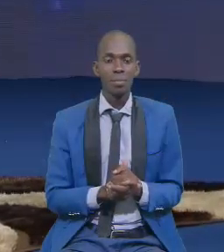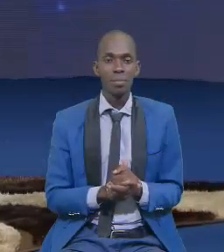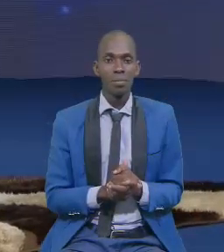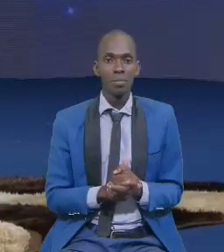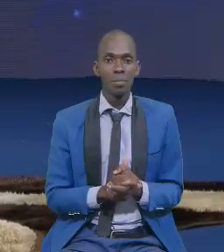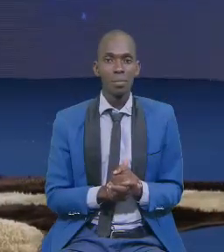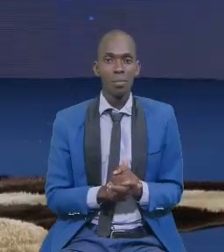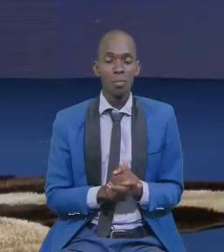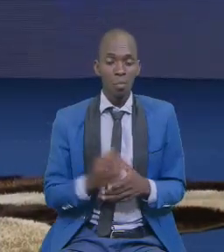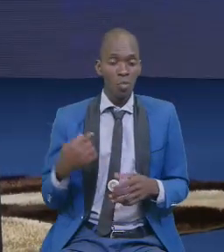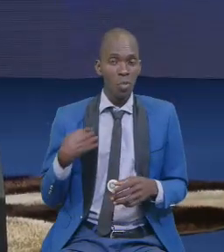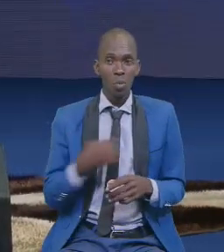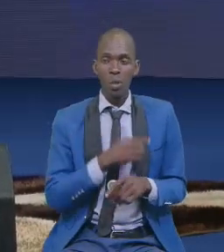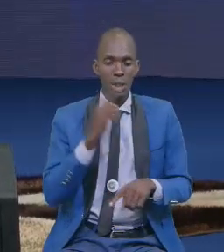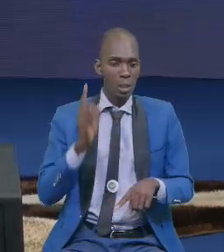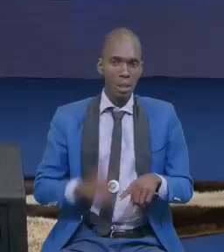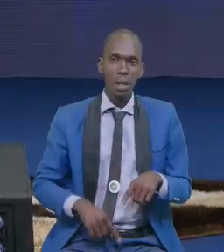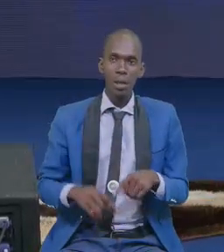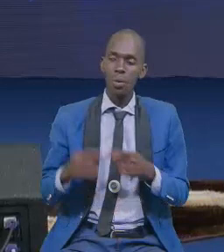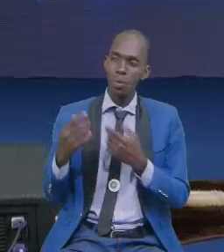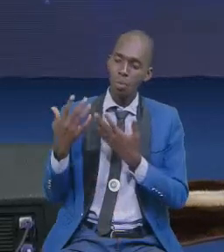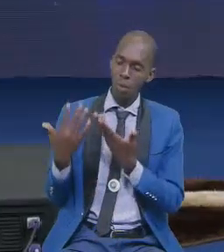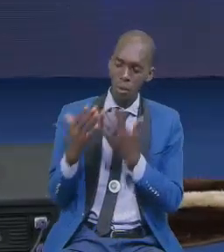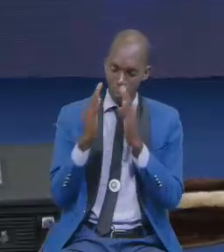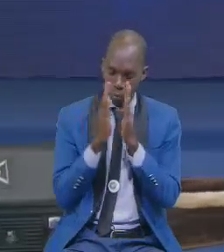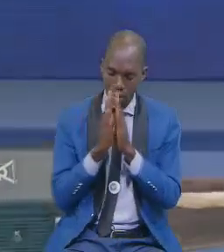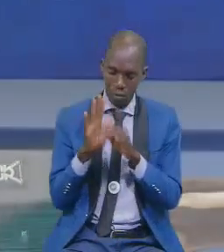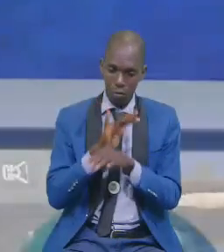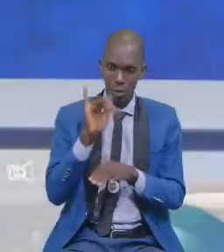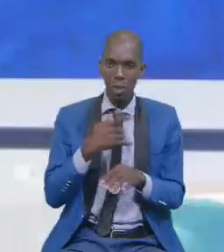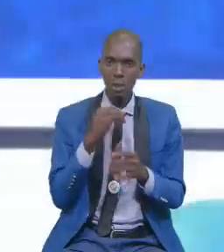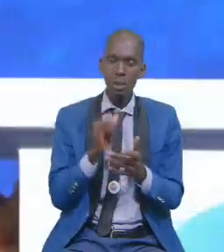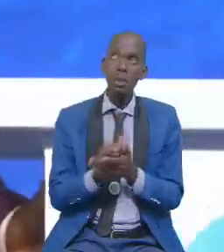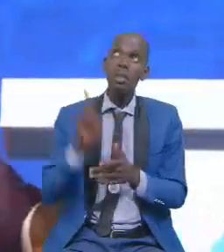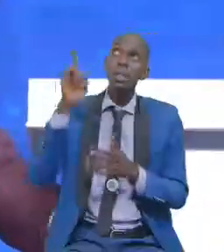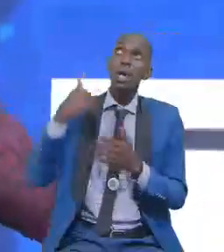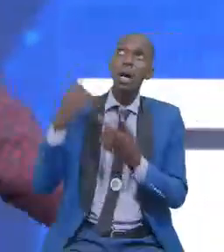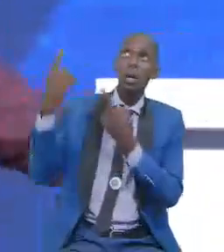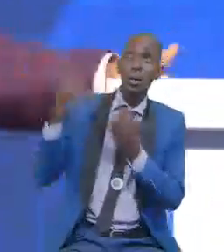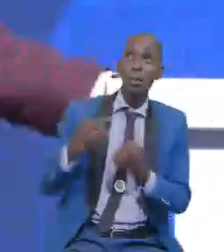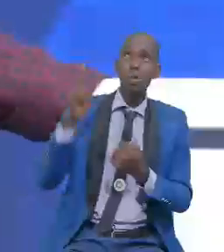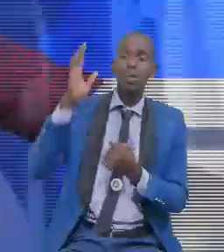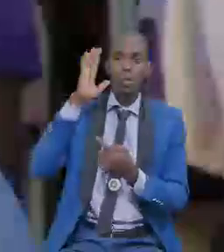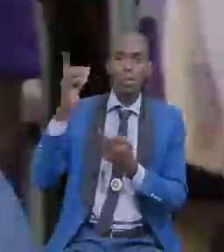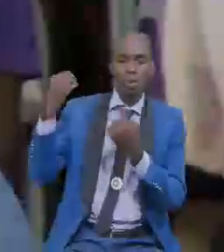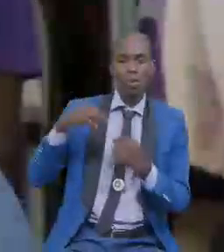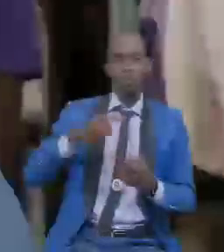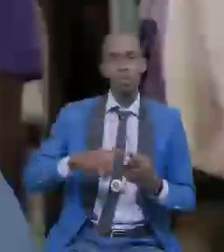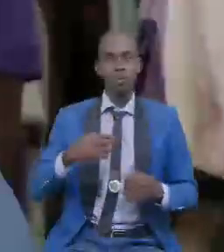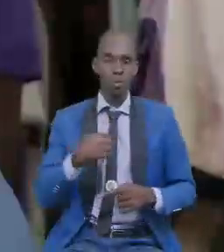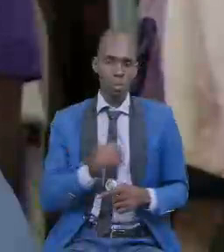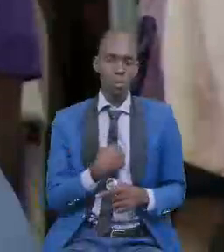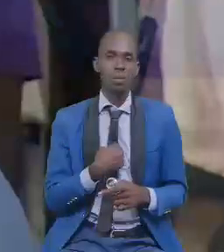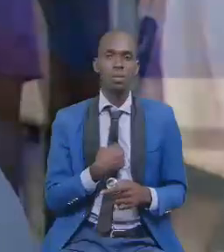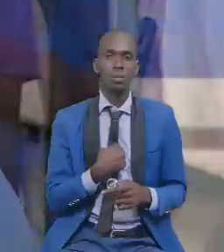We cannot wait prayerfully and say, he has come, he will come to me.